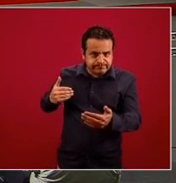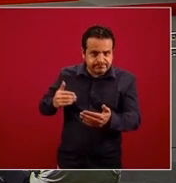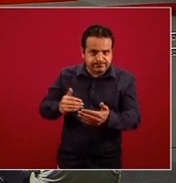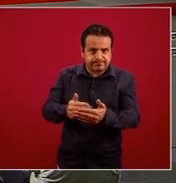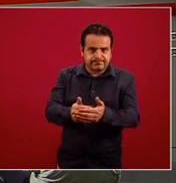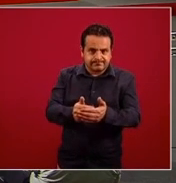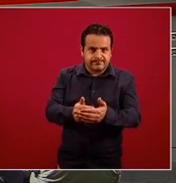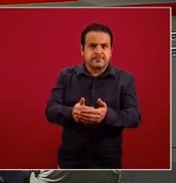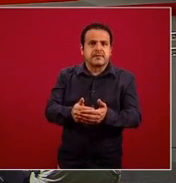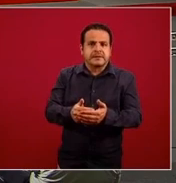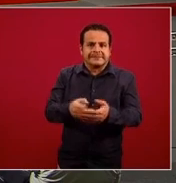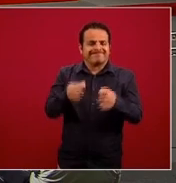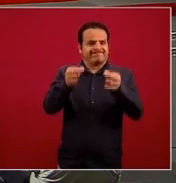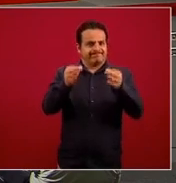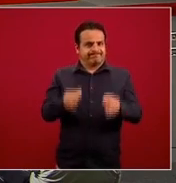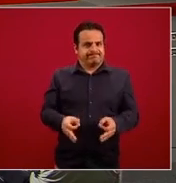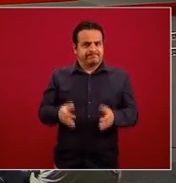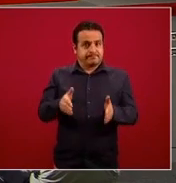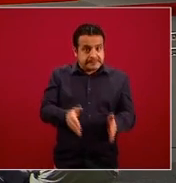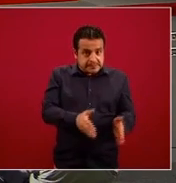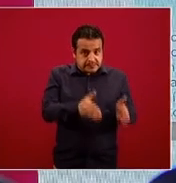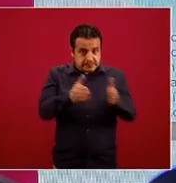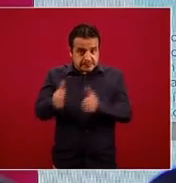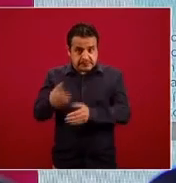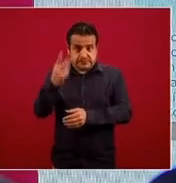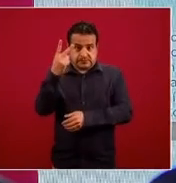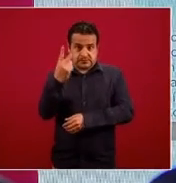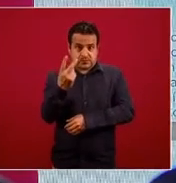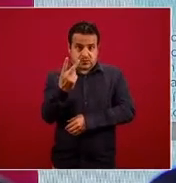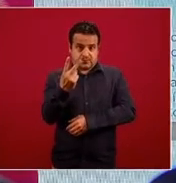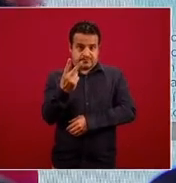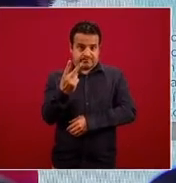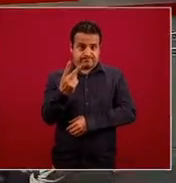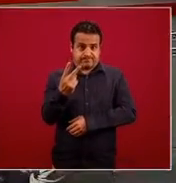31st, March 31st, we presented